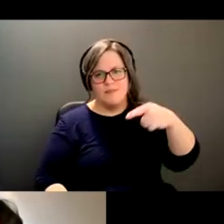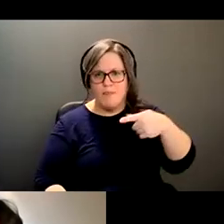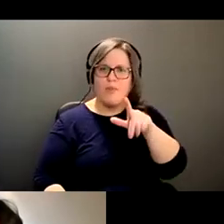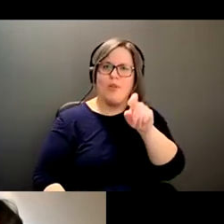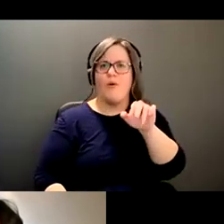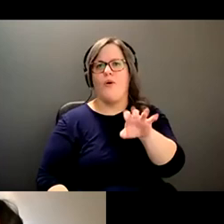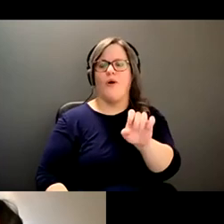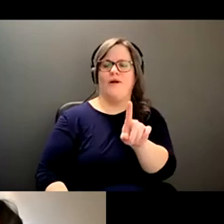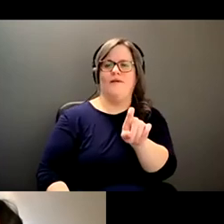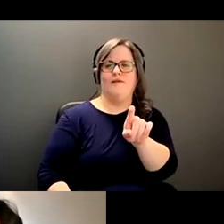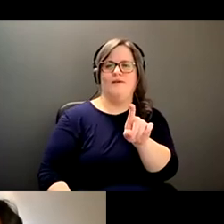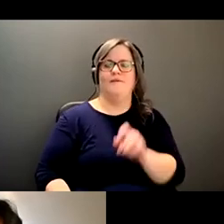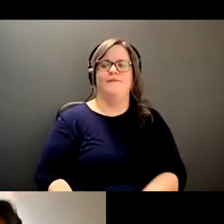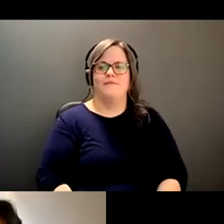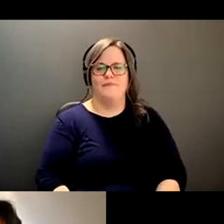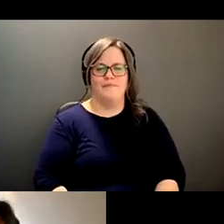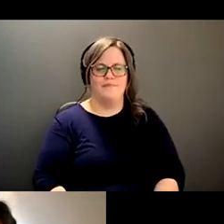that artists could be thinking about?